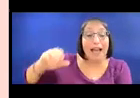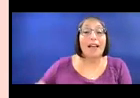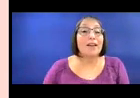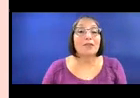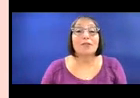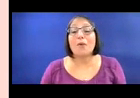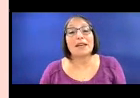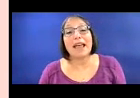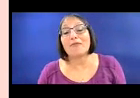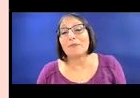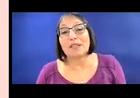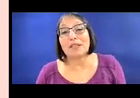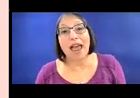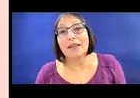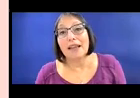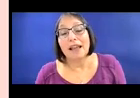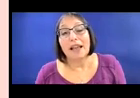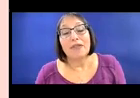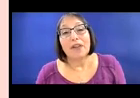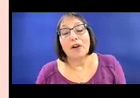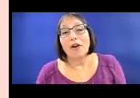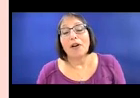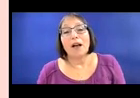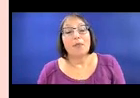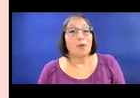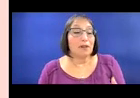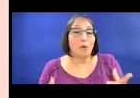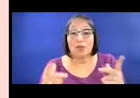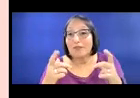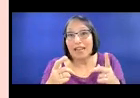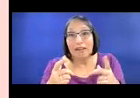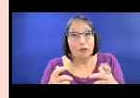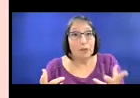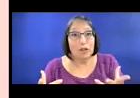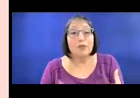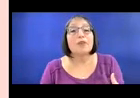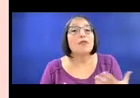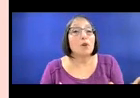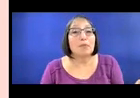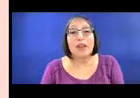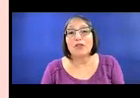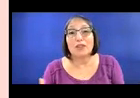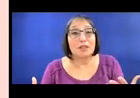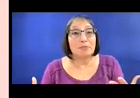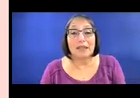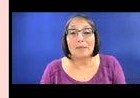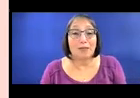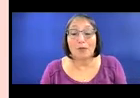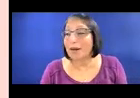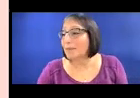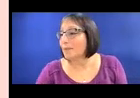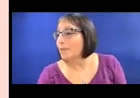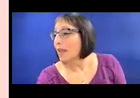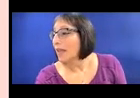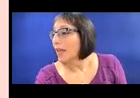stack. I could just go ahead and have them scan their, or just even take individual pictures of their workbook pages and submit them, and it's